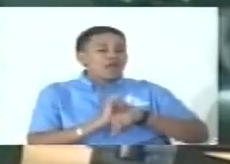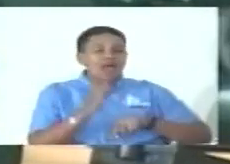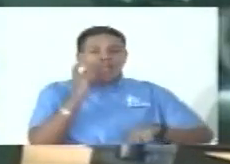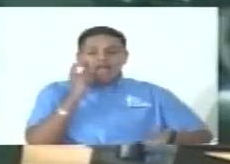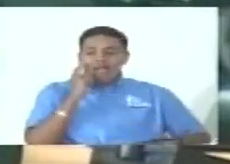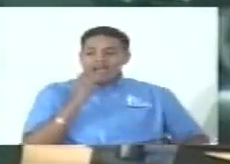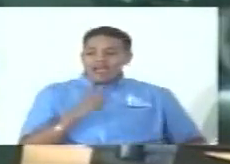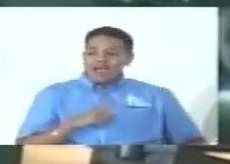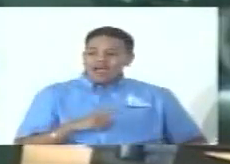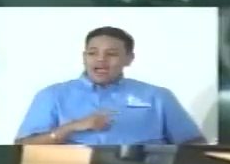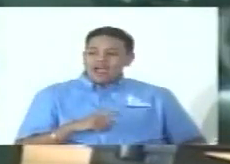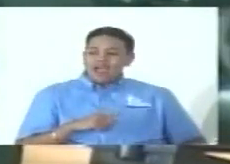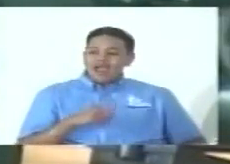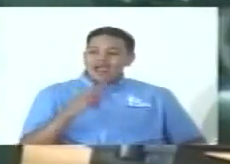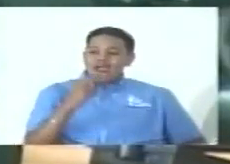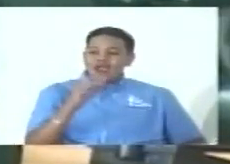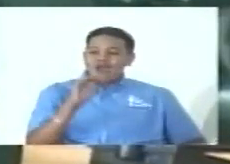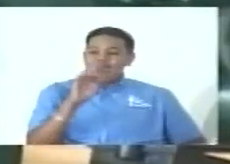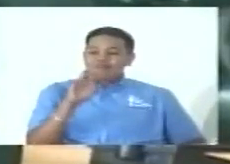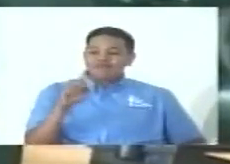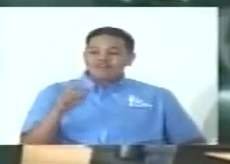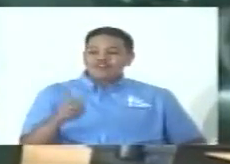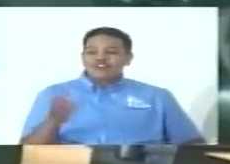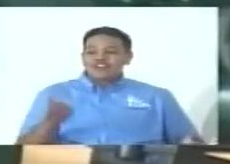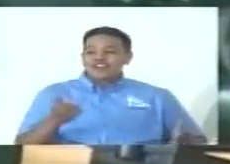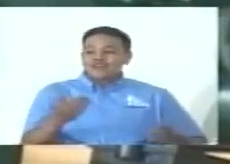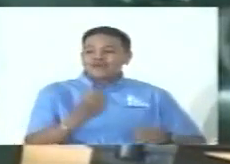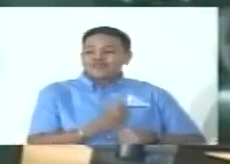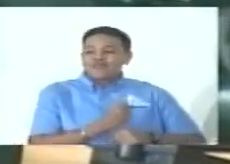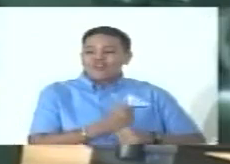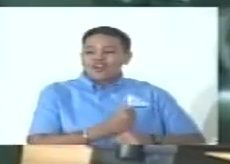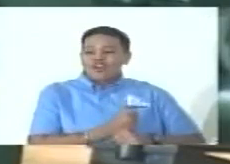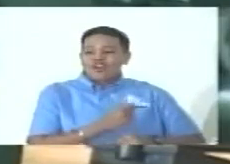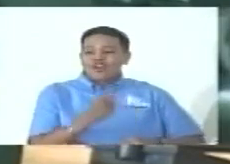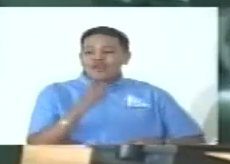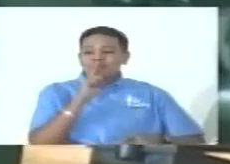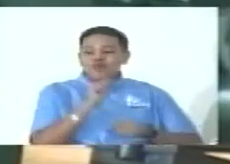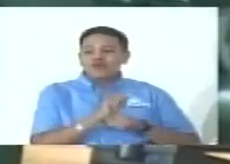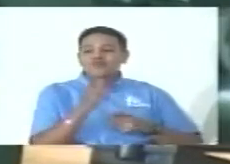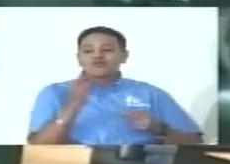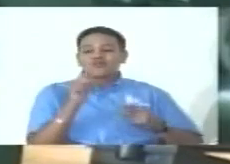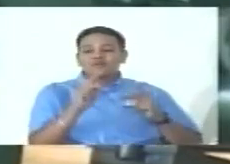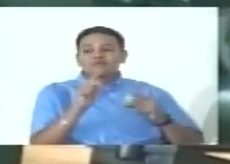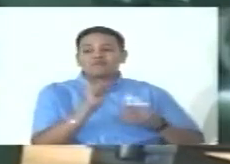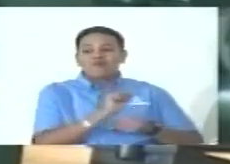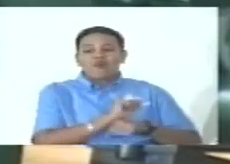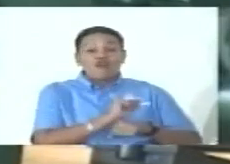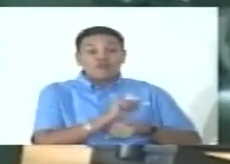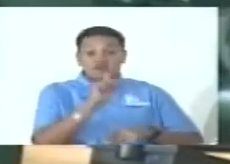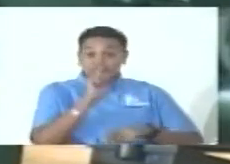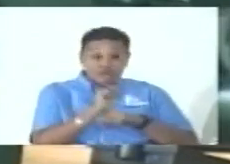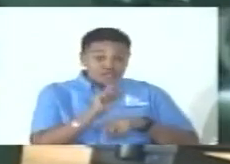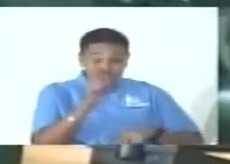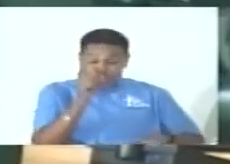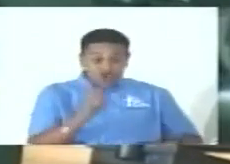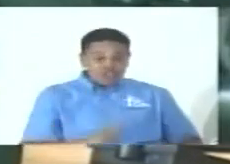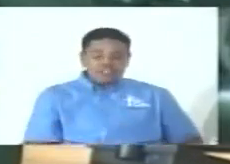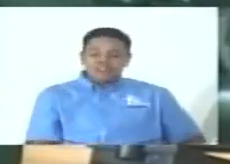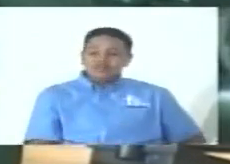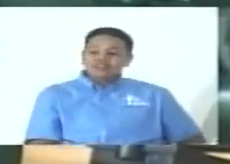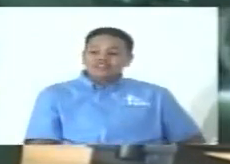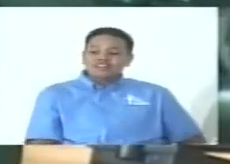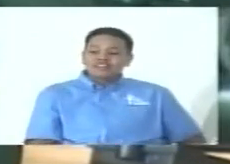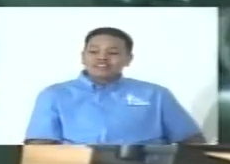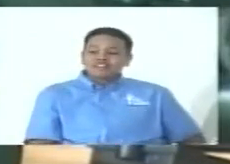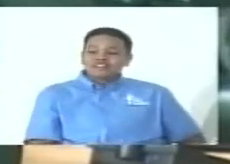said, Humphrey, where are you? You're doing your work? Make sure you do the people and work, you know. And I said